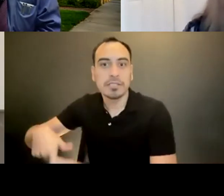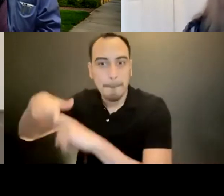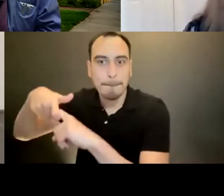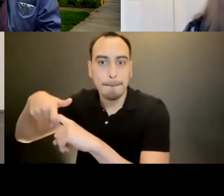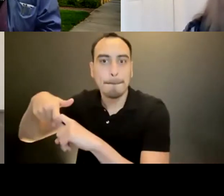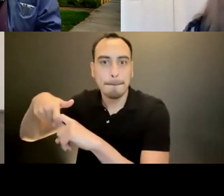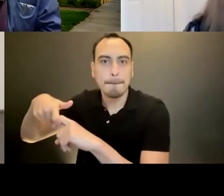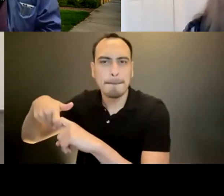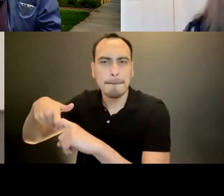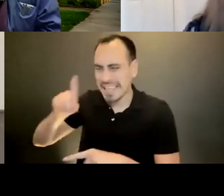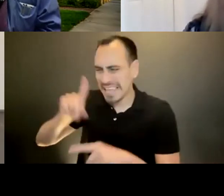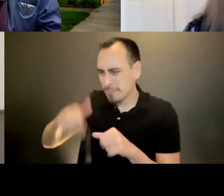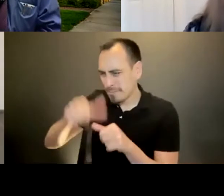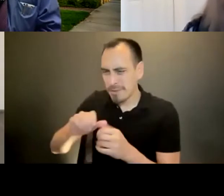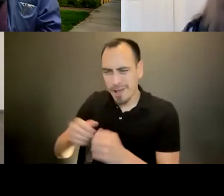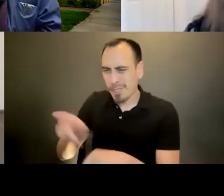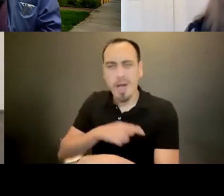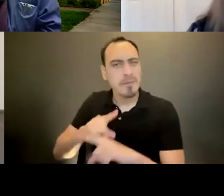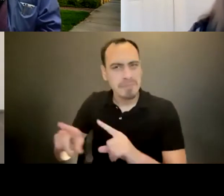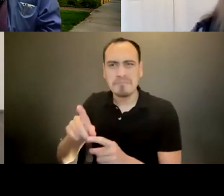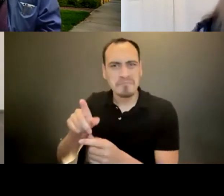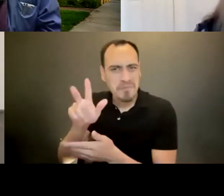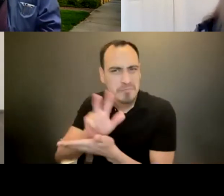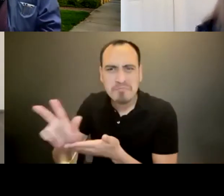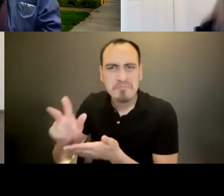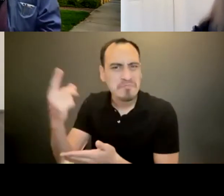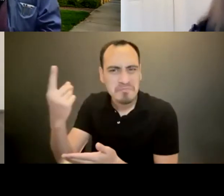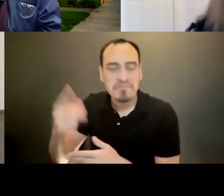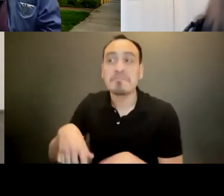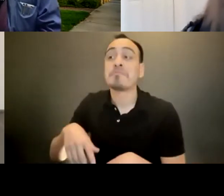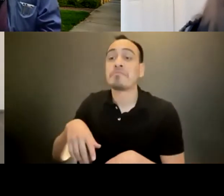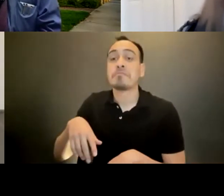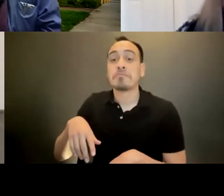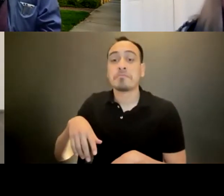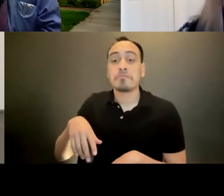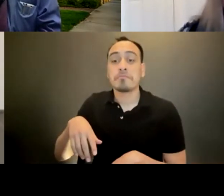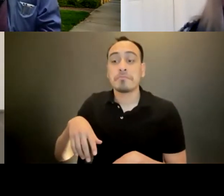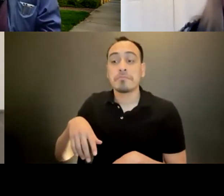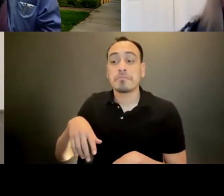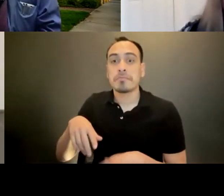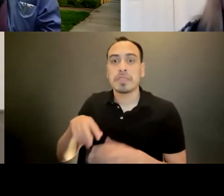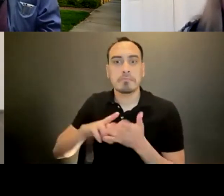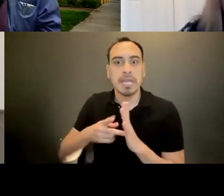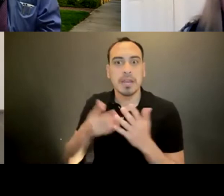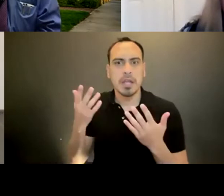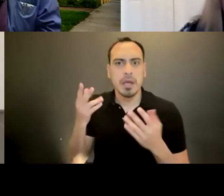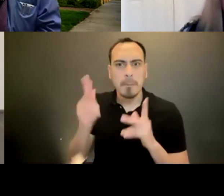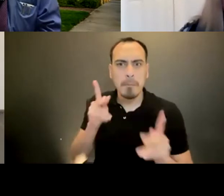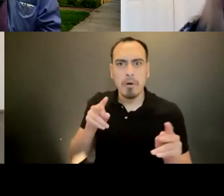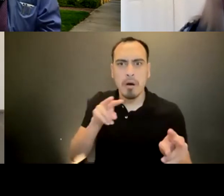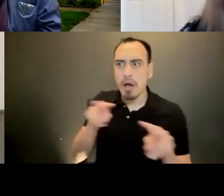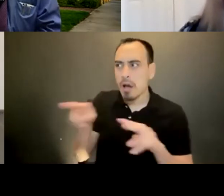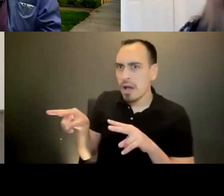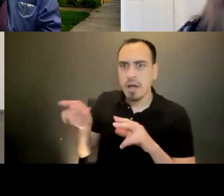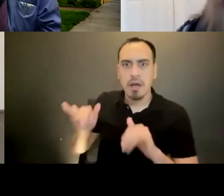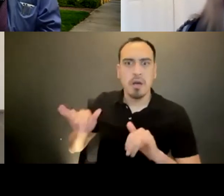can't exactly remember. And so that was already got people a little bit anxious about that